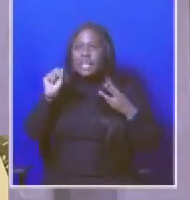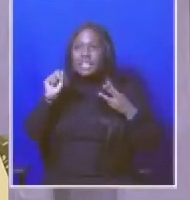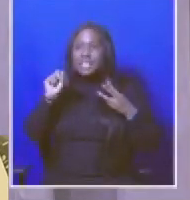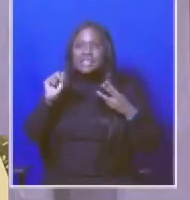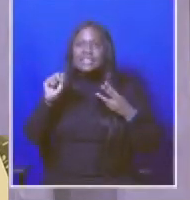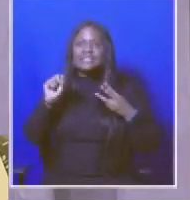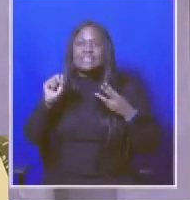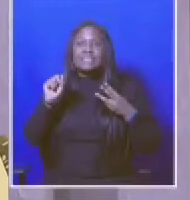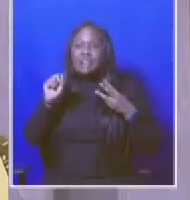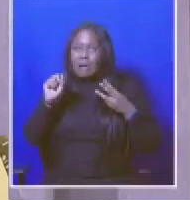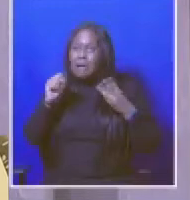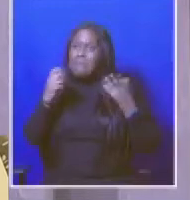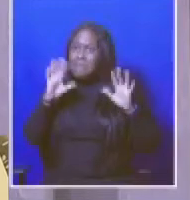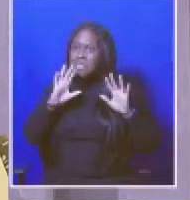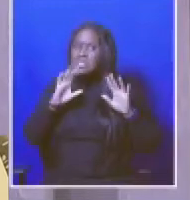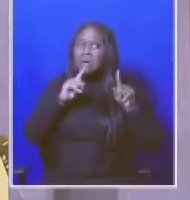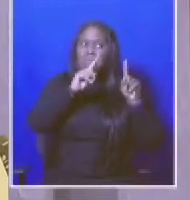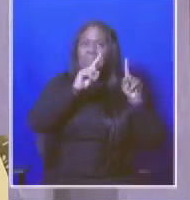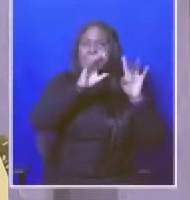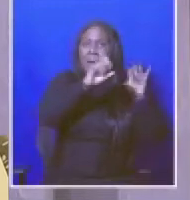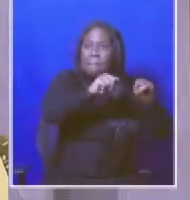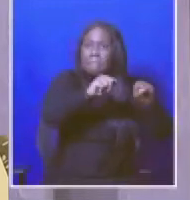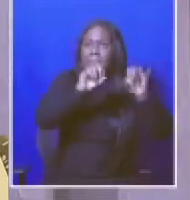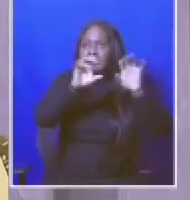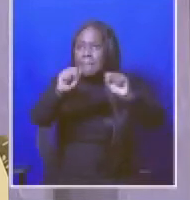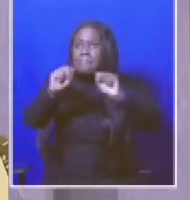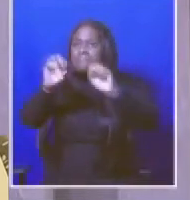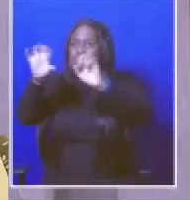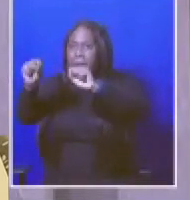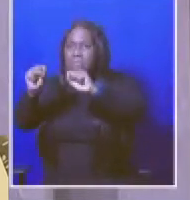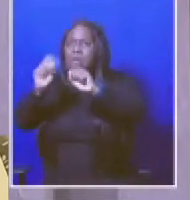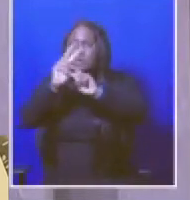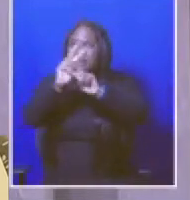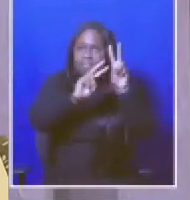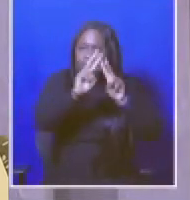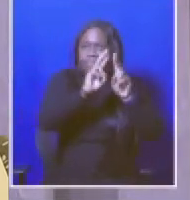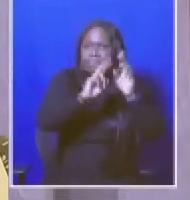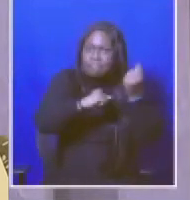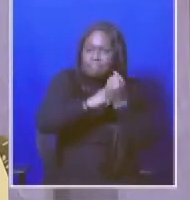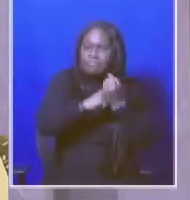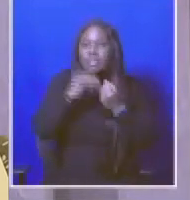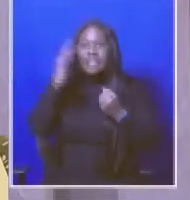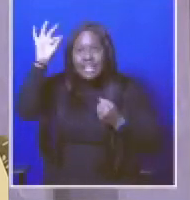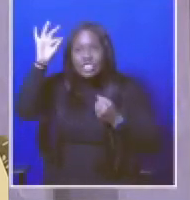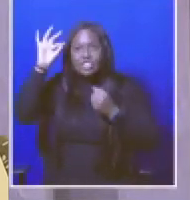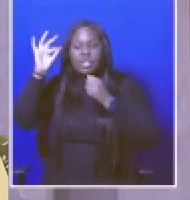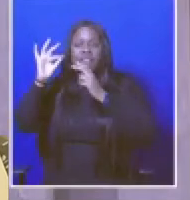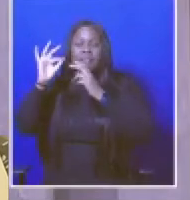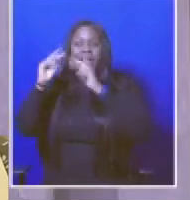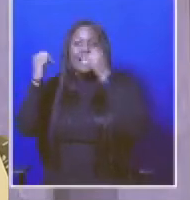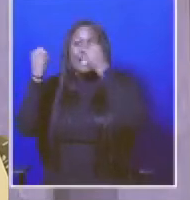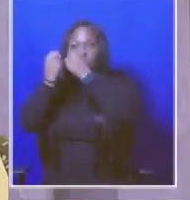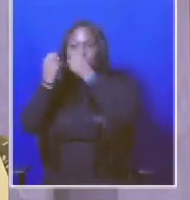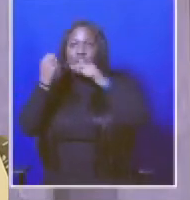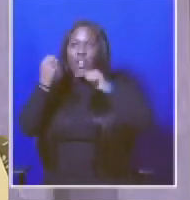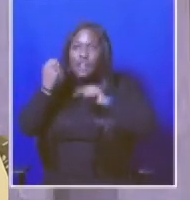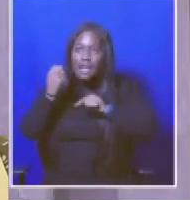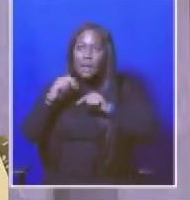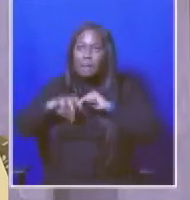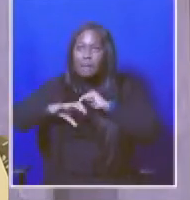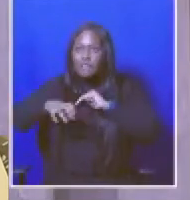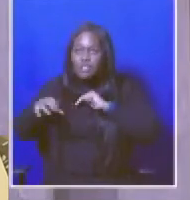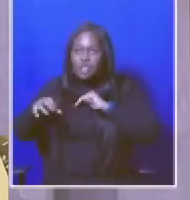Jagersfontein. So there are interventions where national government and provincial government move in to ensure that